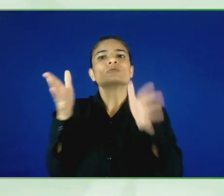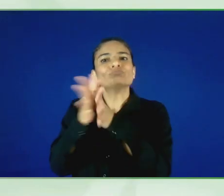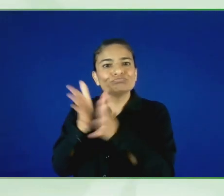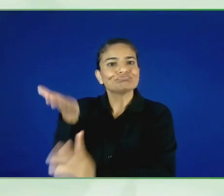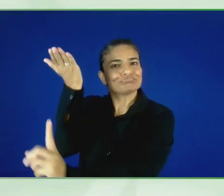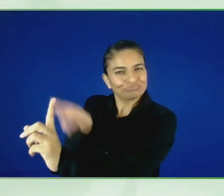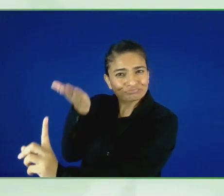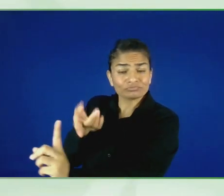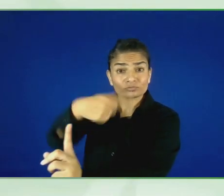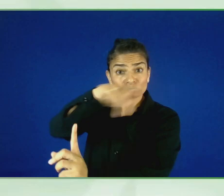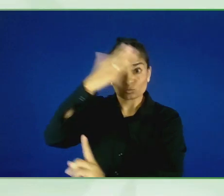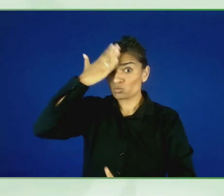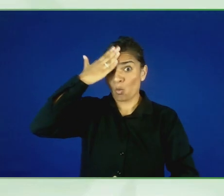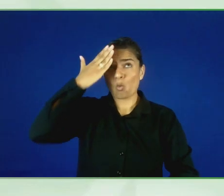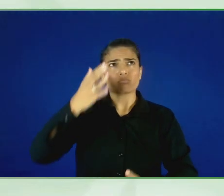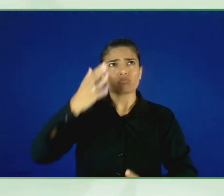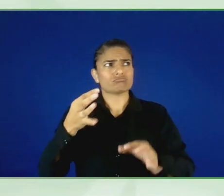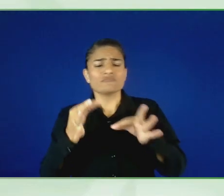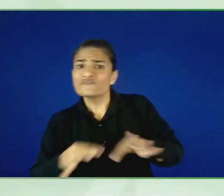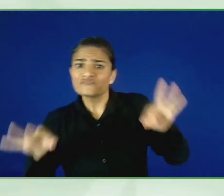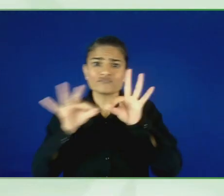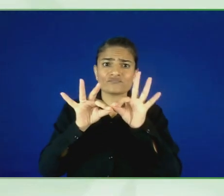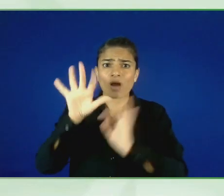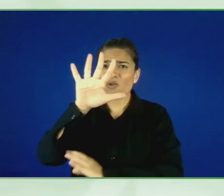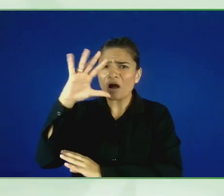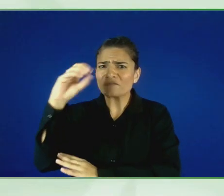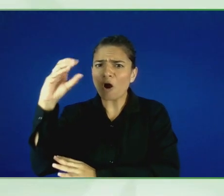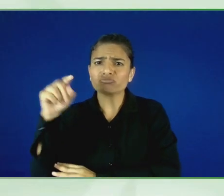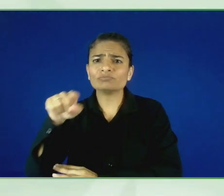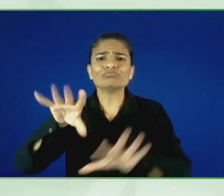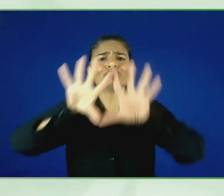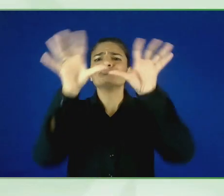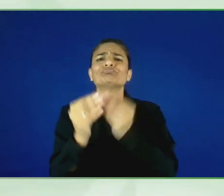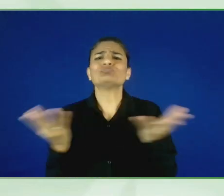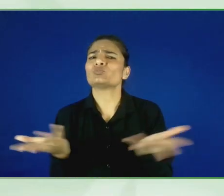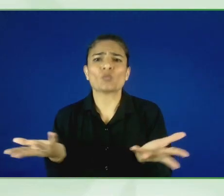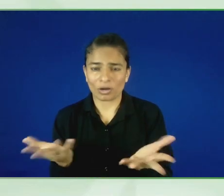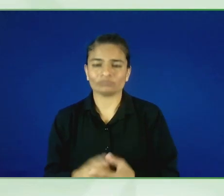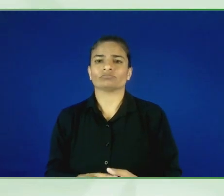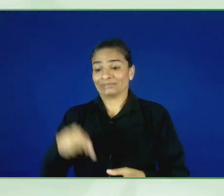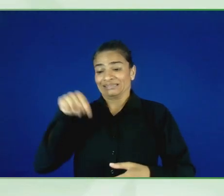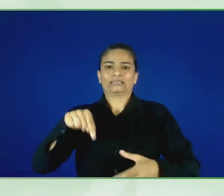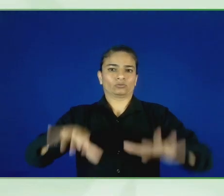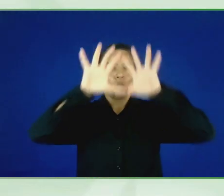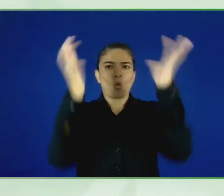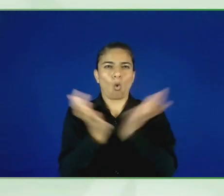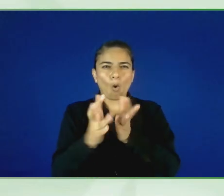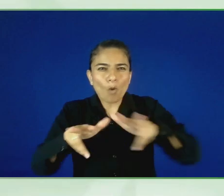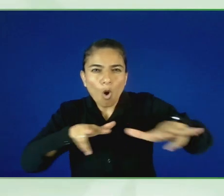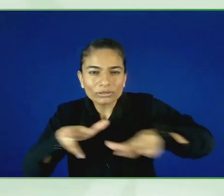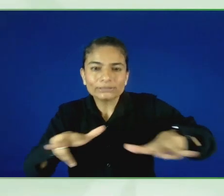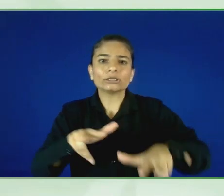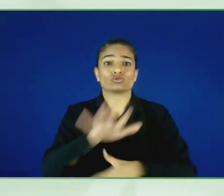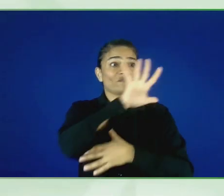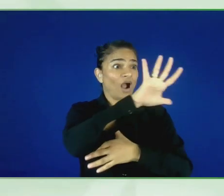organization of 500 partners and companies, and we're working together to end disability exclusion. Not a small agenda, but